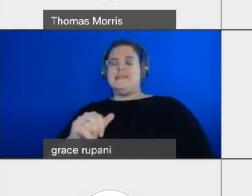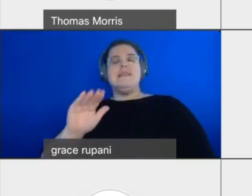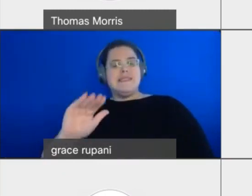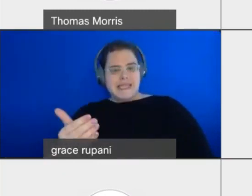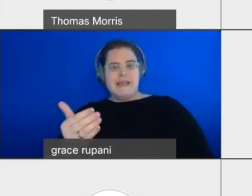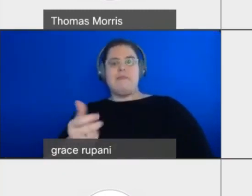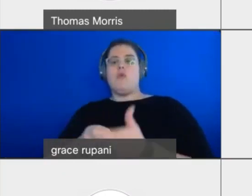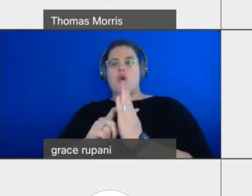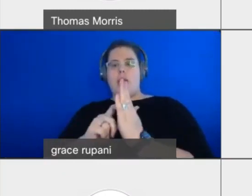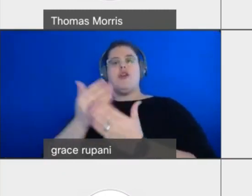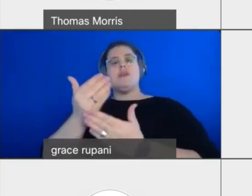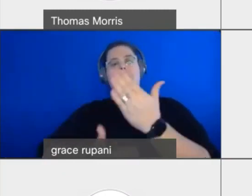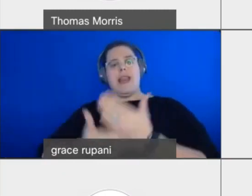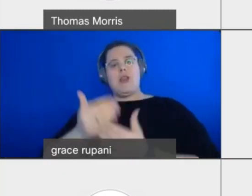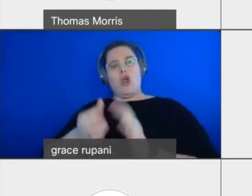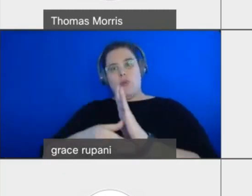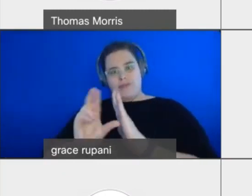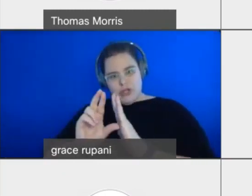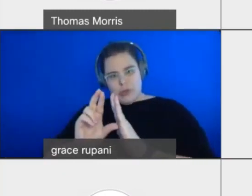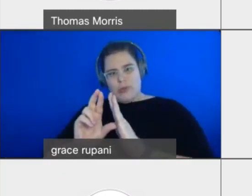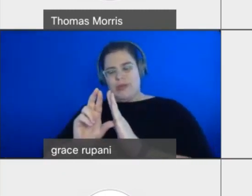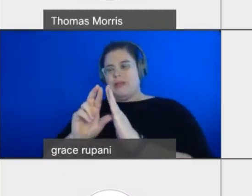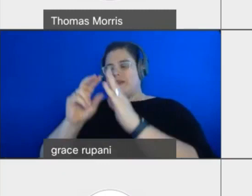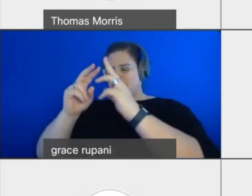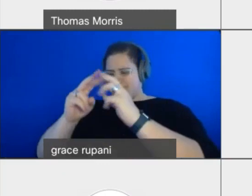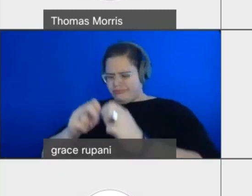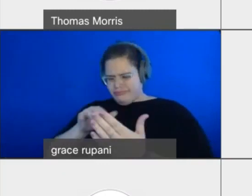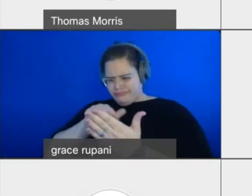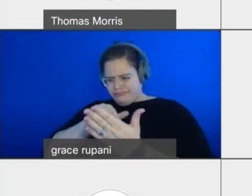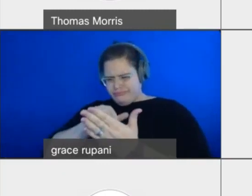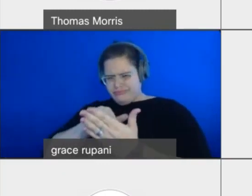manual review in order to get a good assessment of